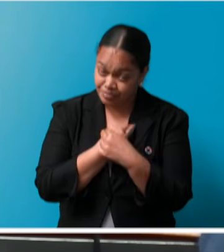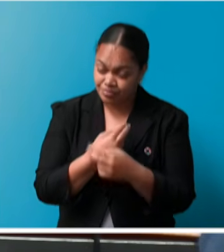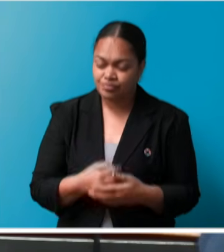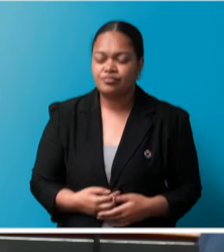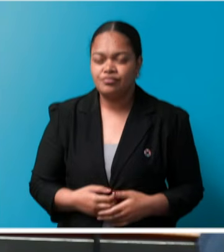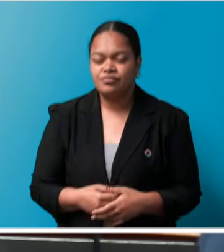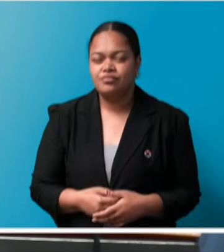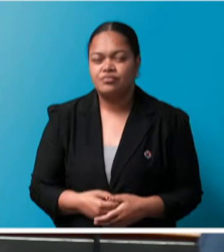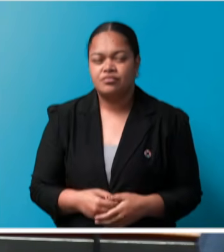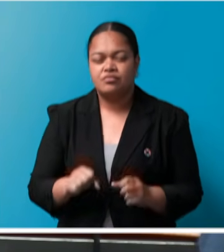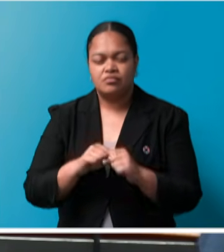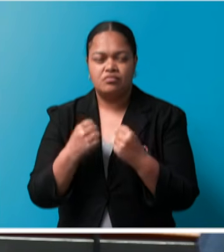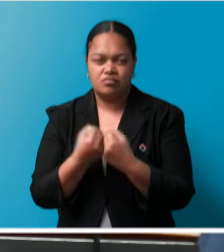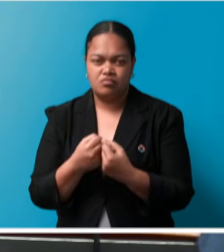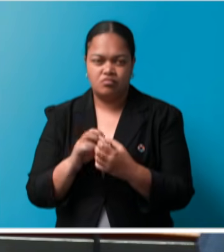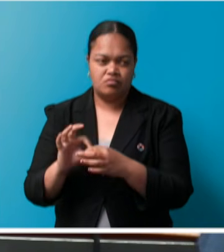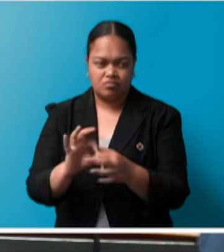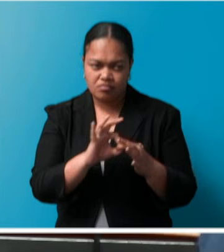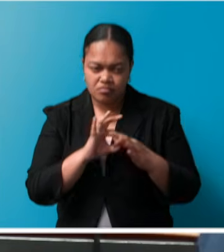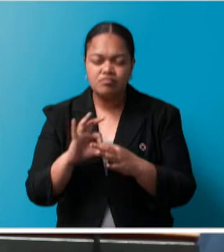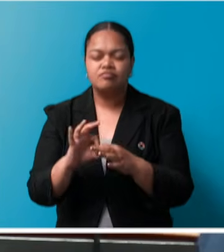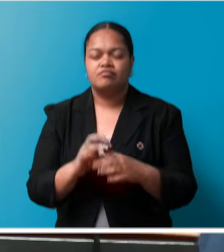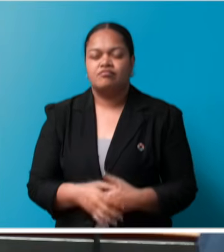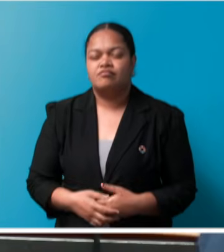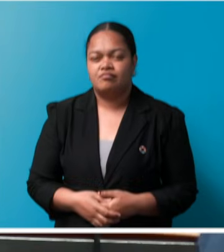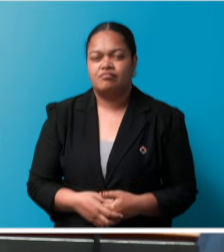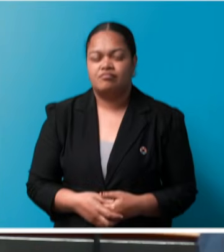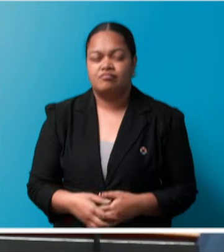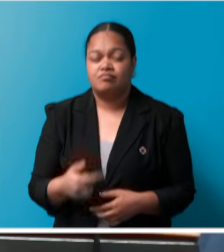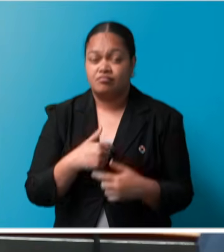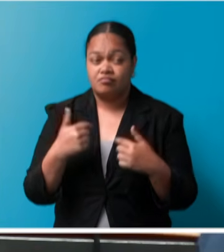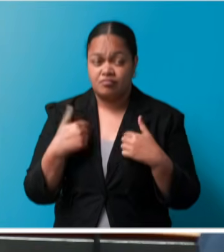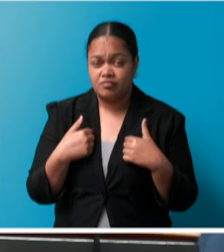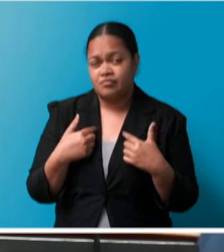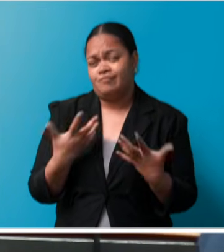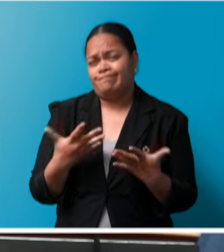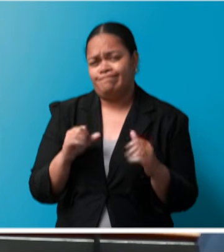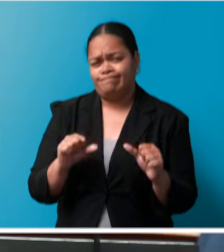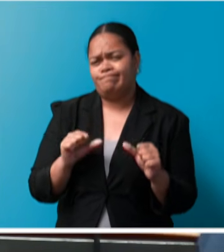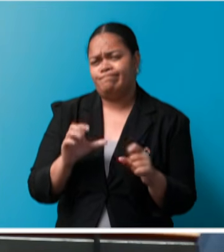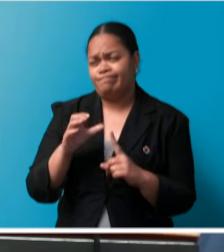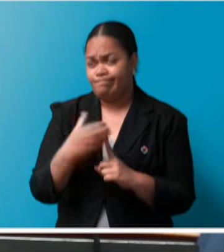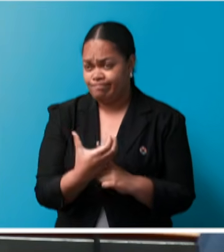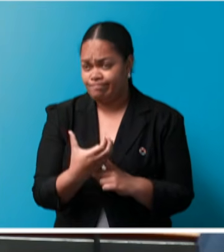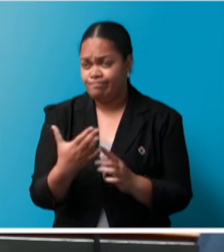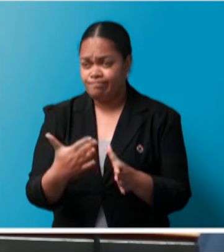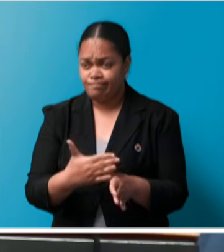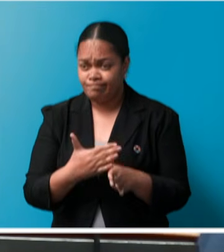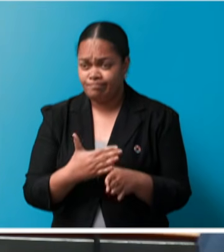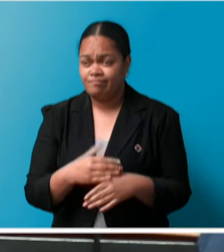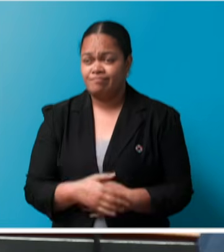social cohesion across our diverse communities. We are preserving our culture, heritage, and